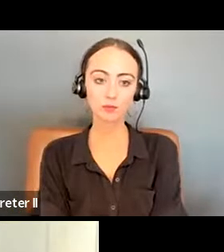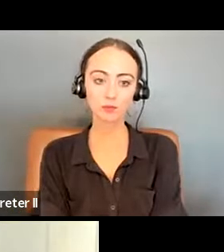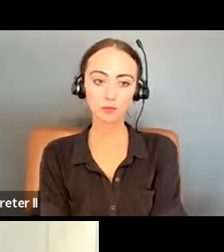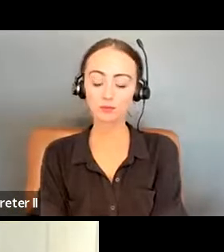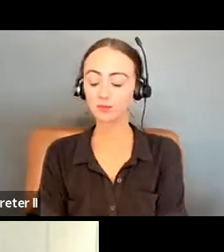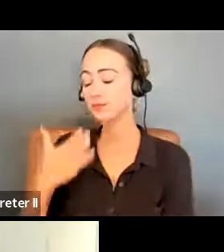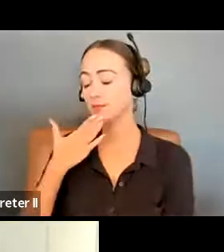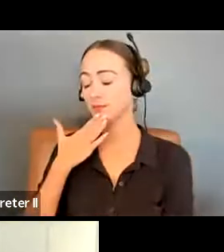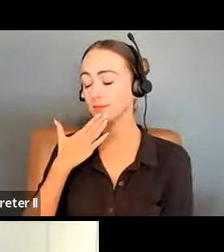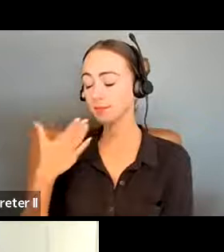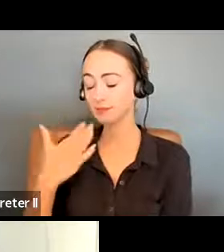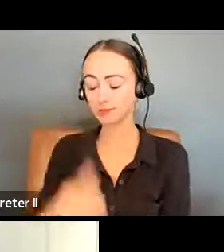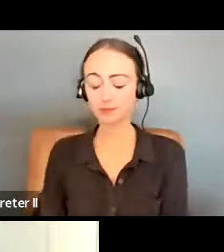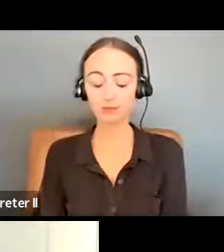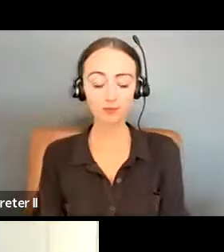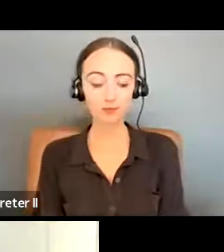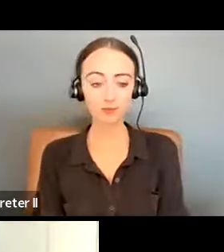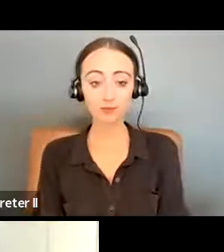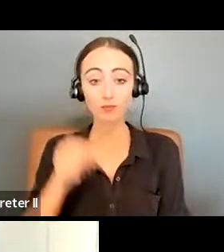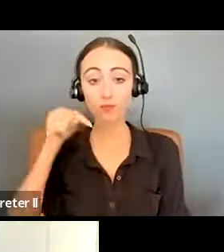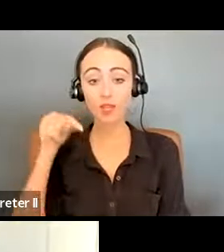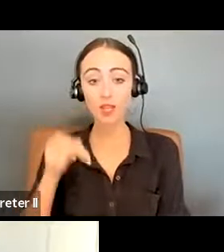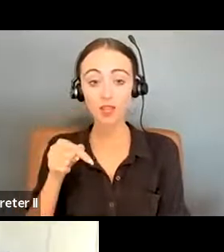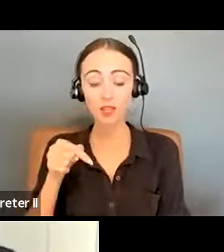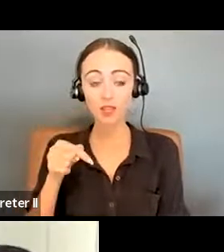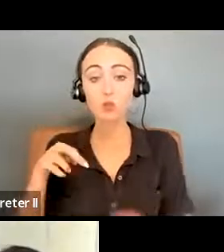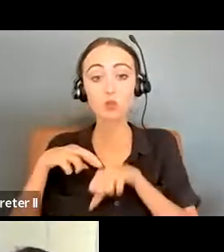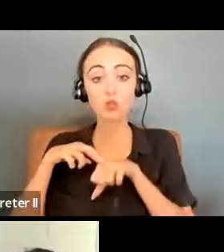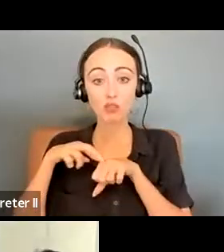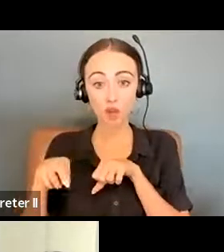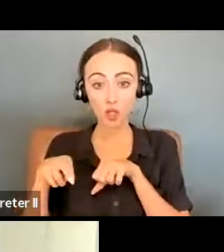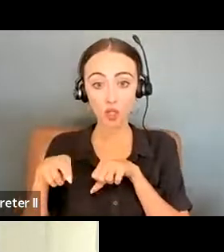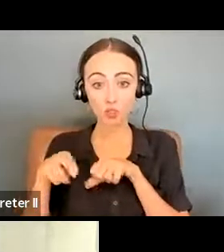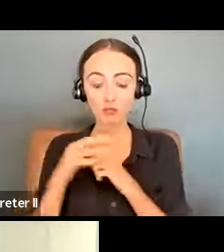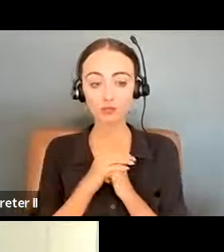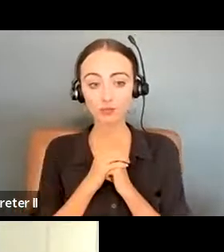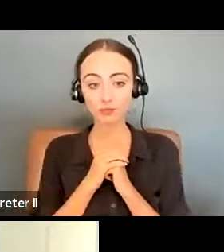Thank you, Councilmember Nadeau. As I said, this was sequentially referred.